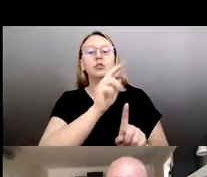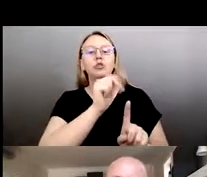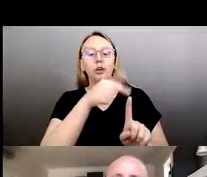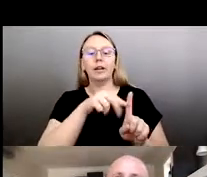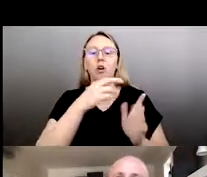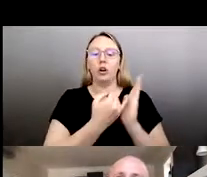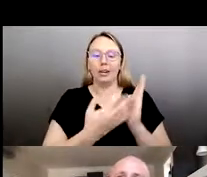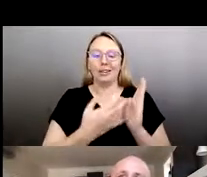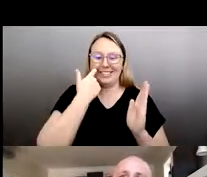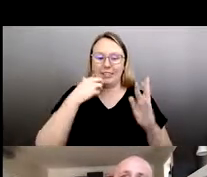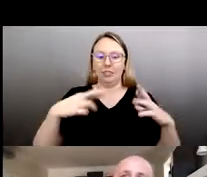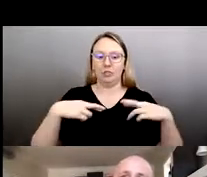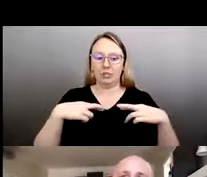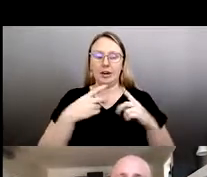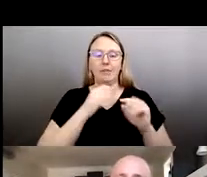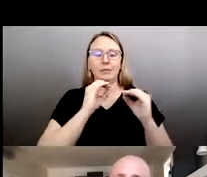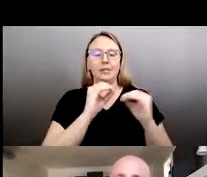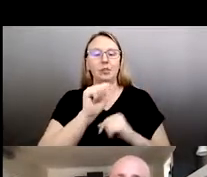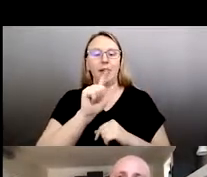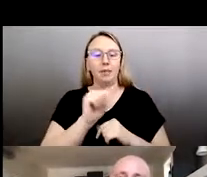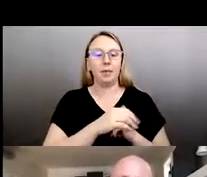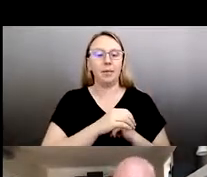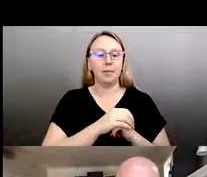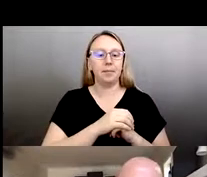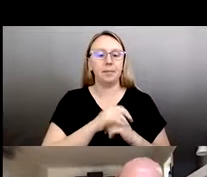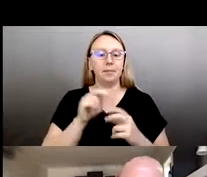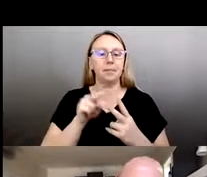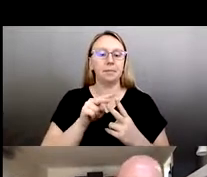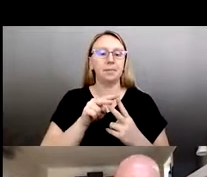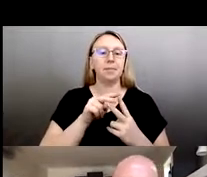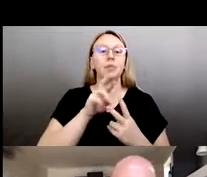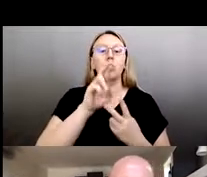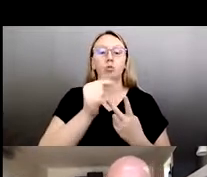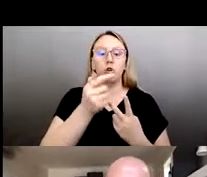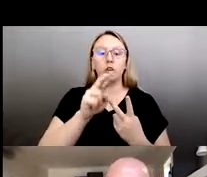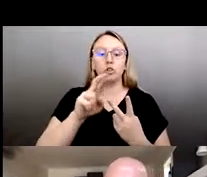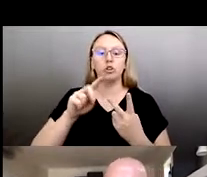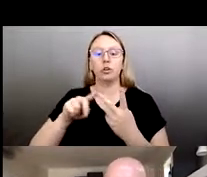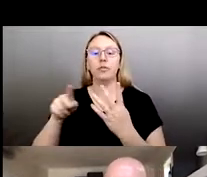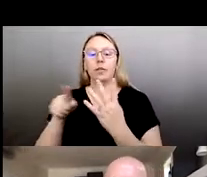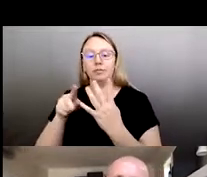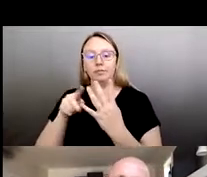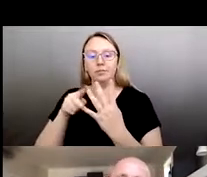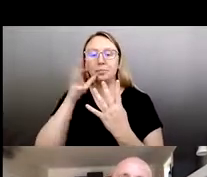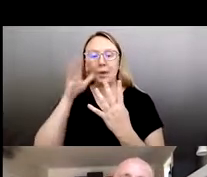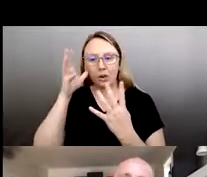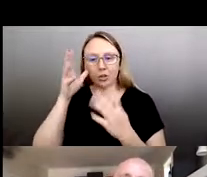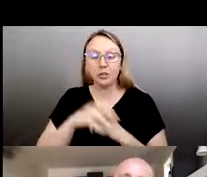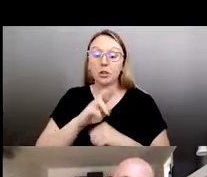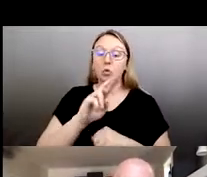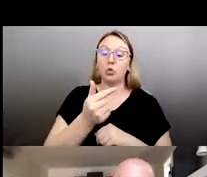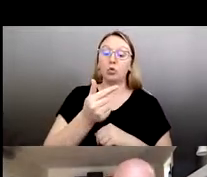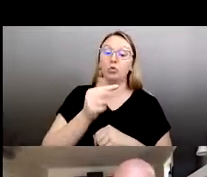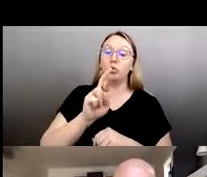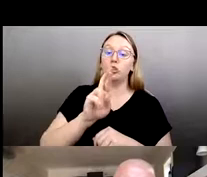in Alabama. That's Roger to the right of Greg and then their parents. But Roger grew up in a very religious family.